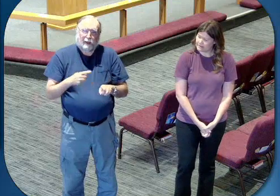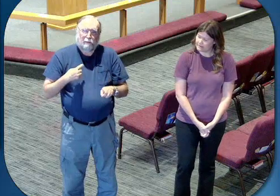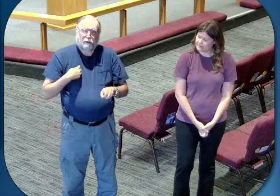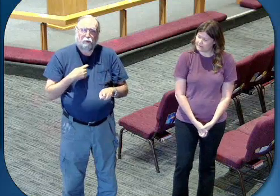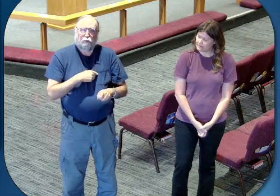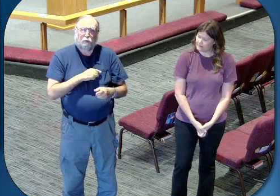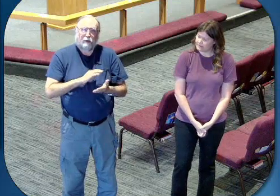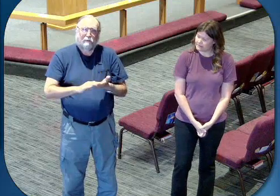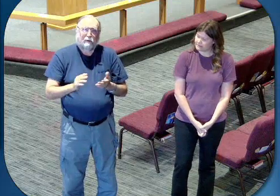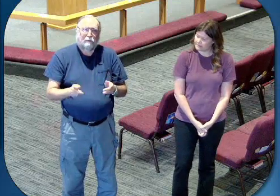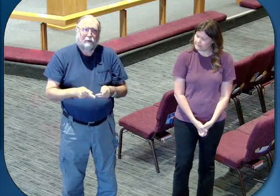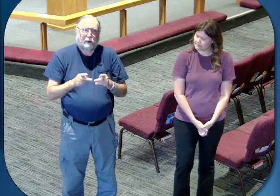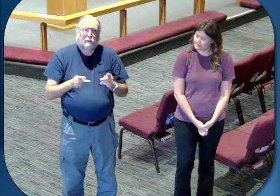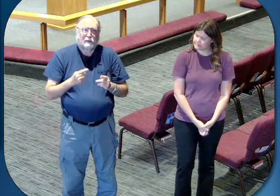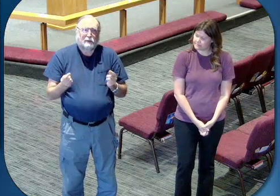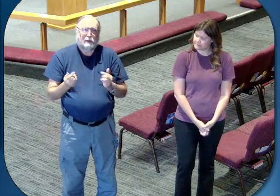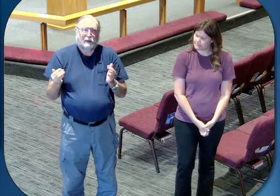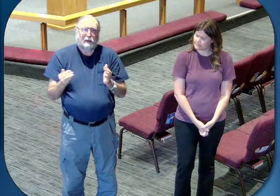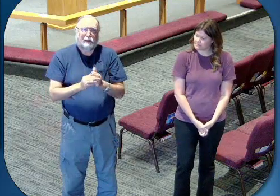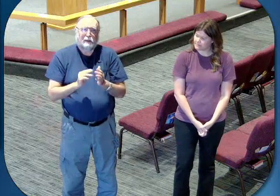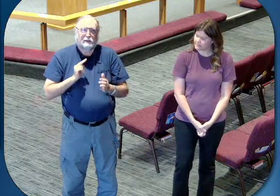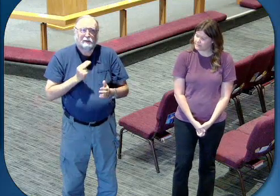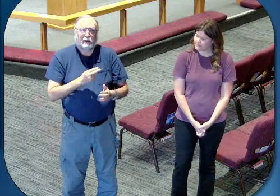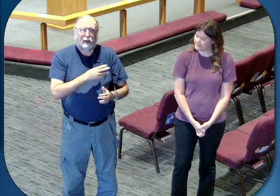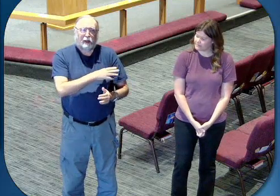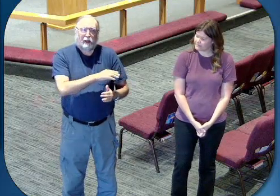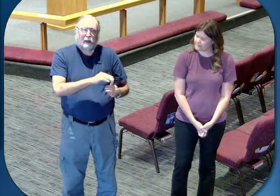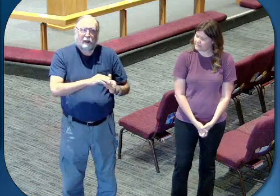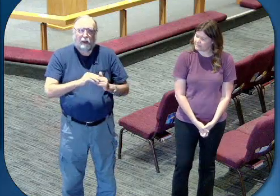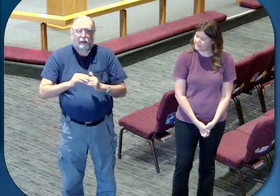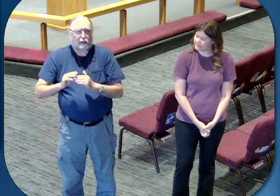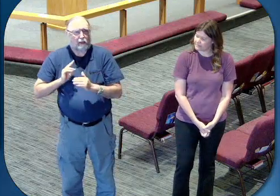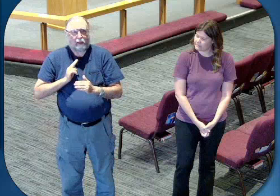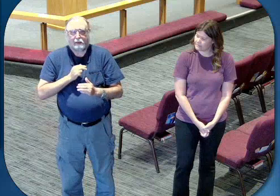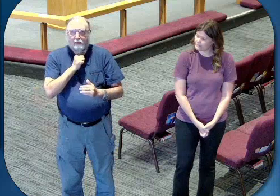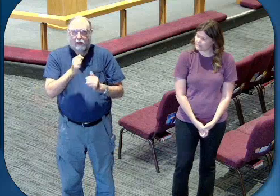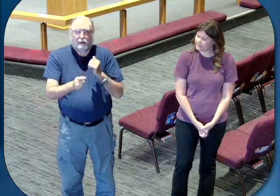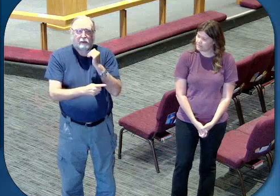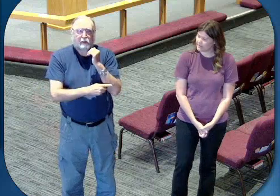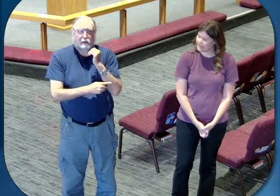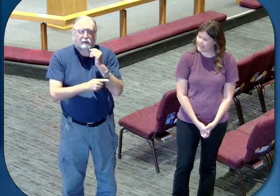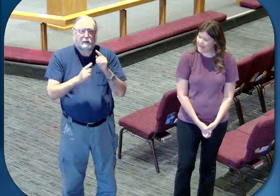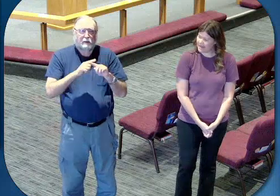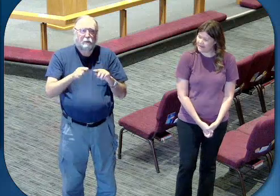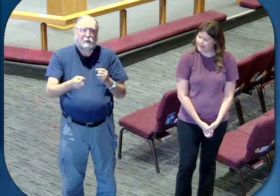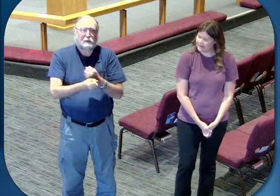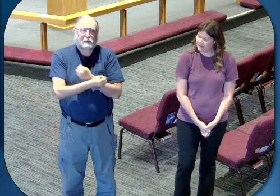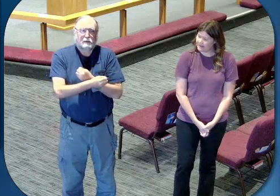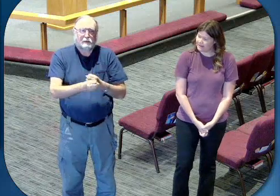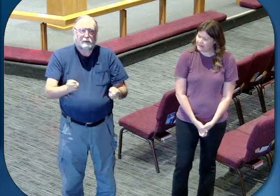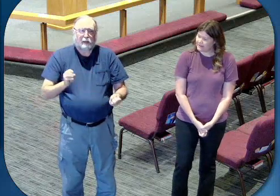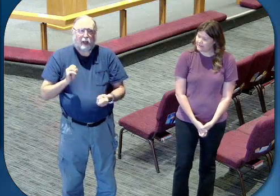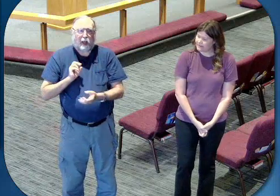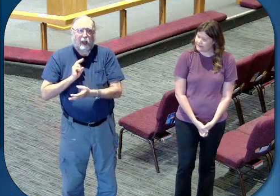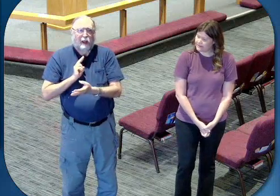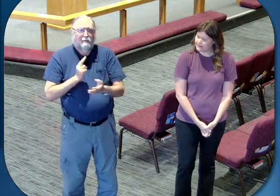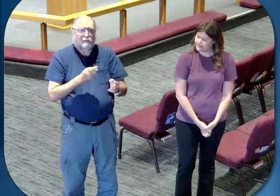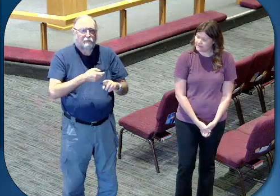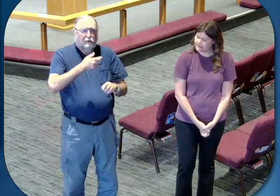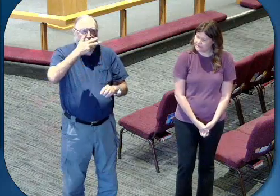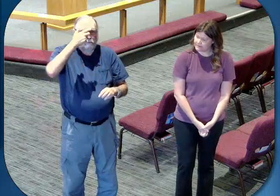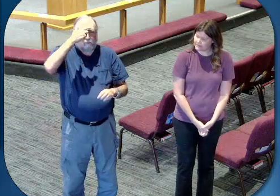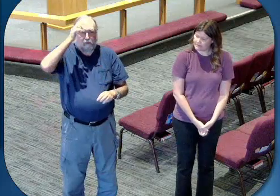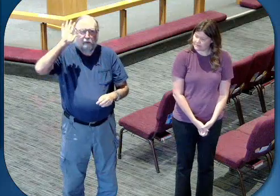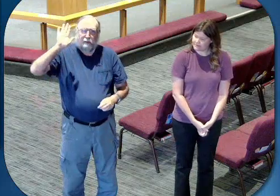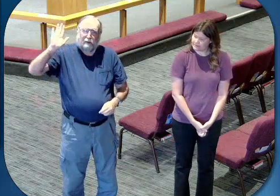who trespass against us. And lead us not into temptation, but deliver us from evil. For thine is the